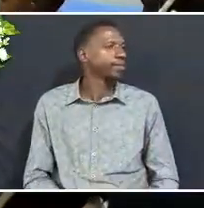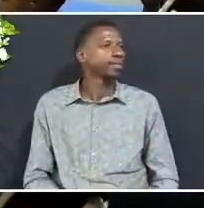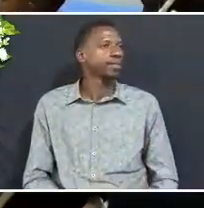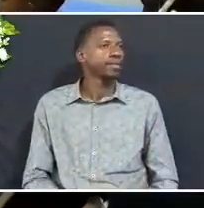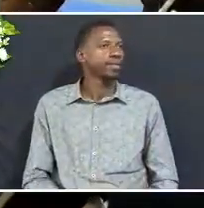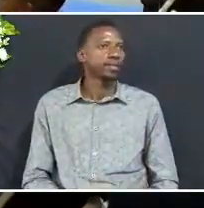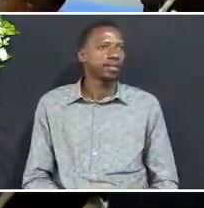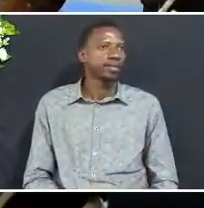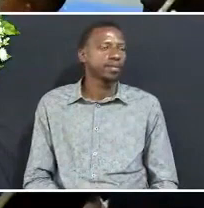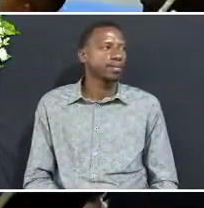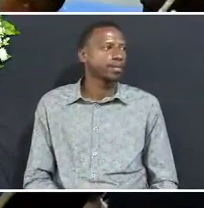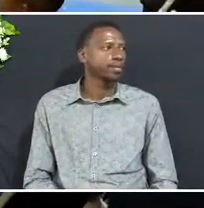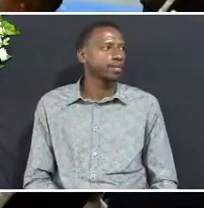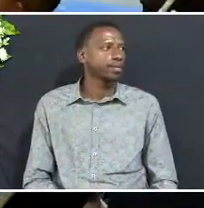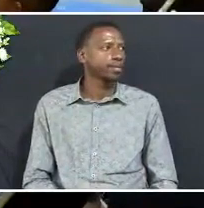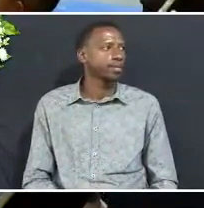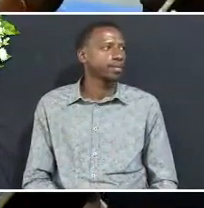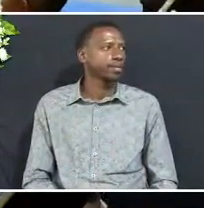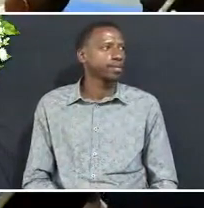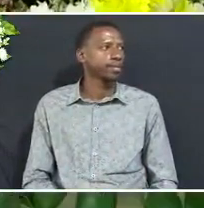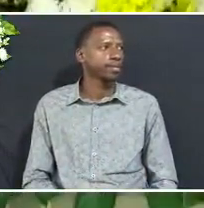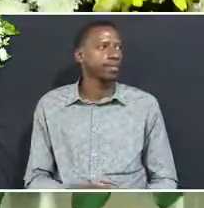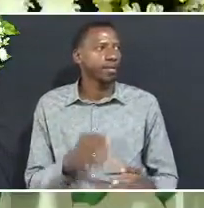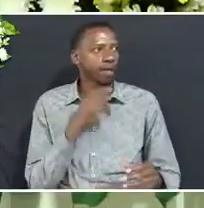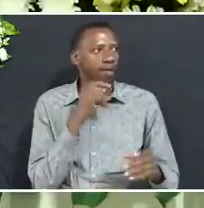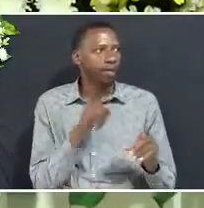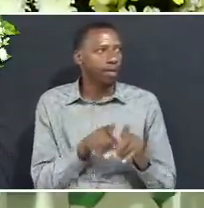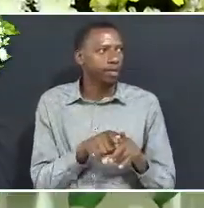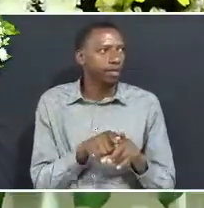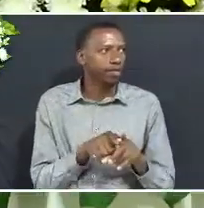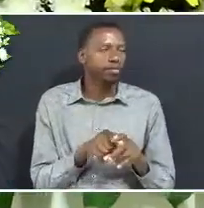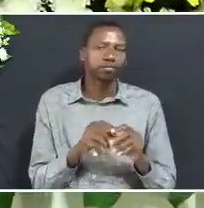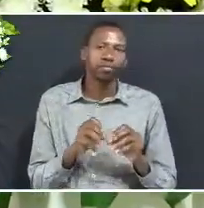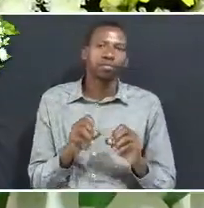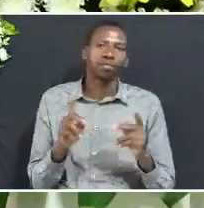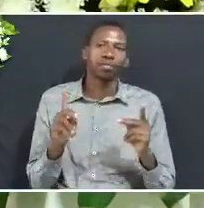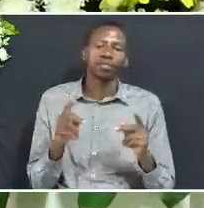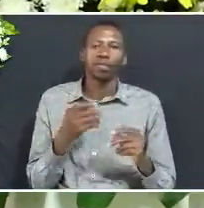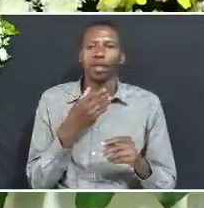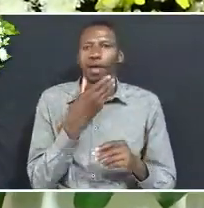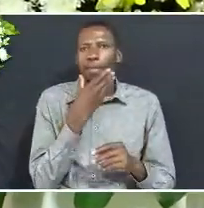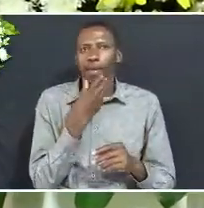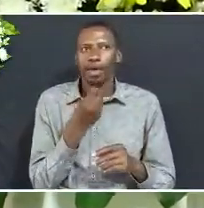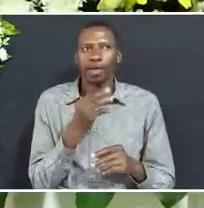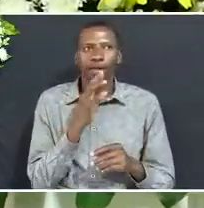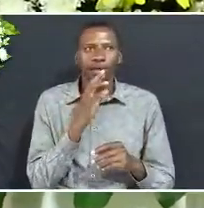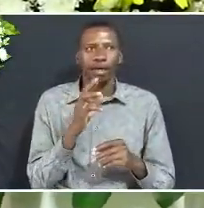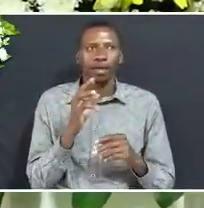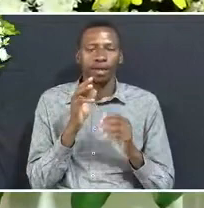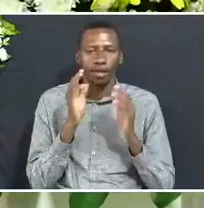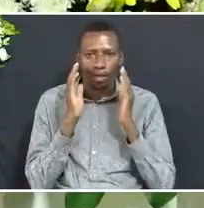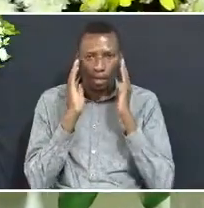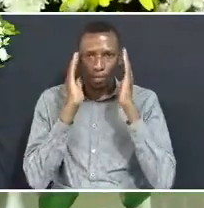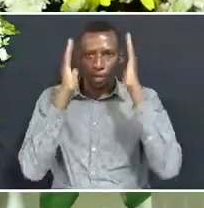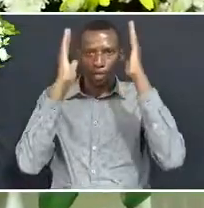us online. Anyway, men are the priests that have been appointed